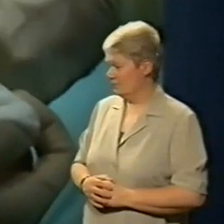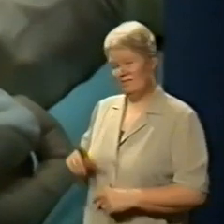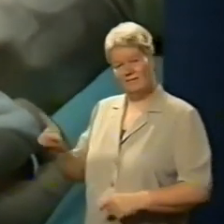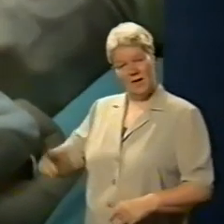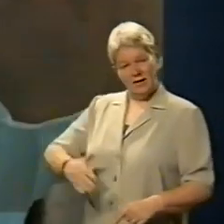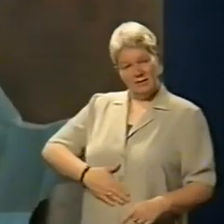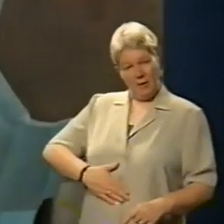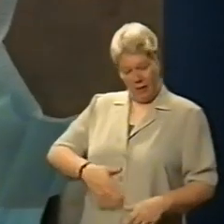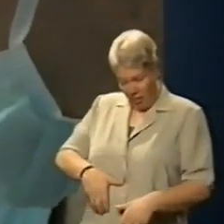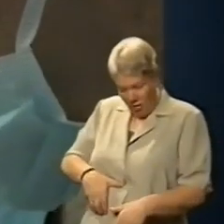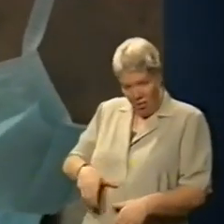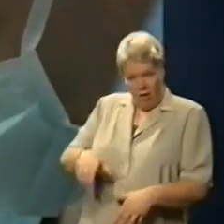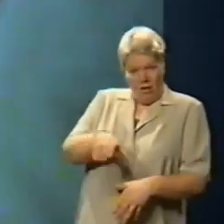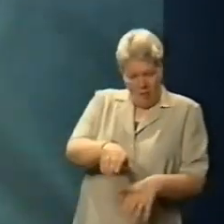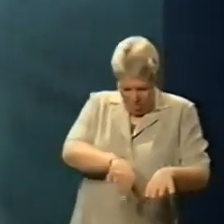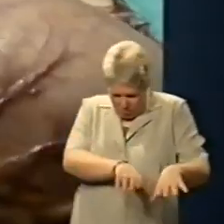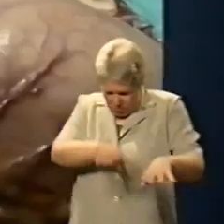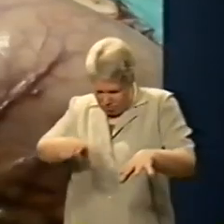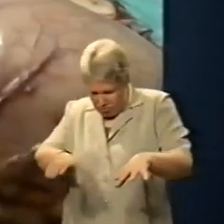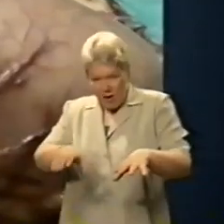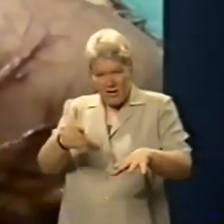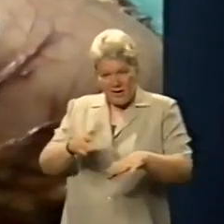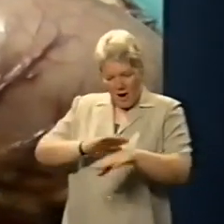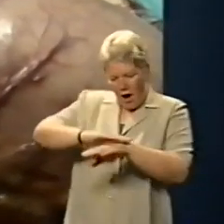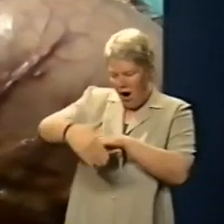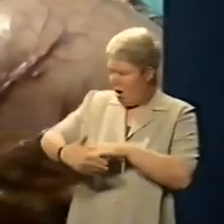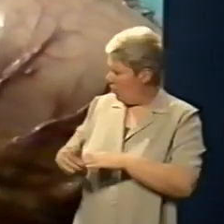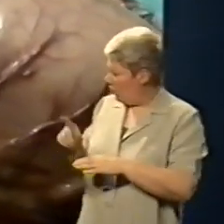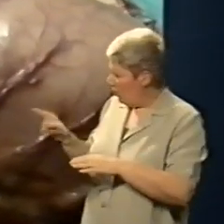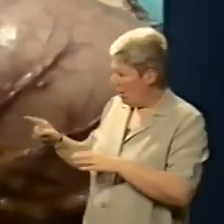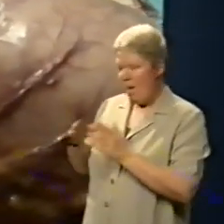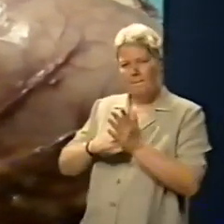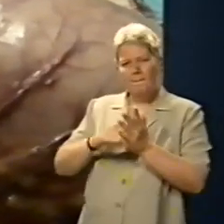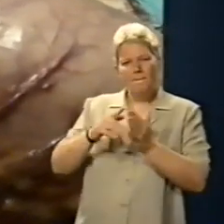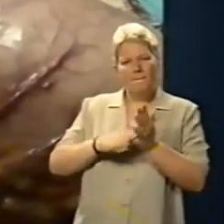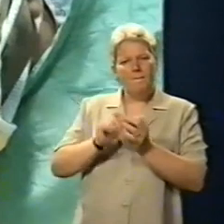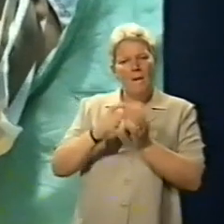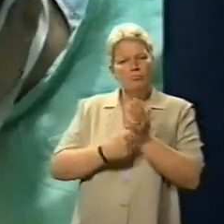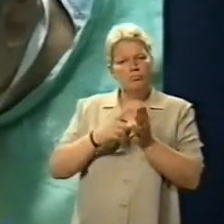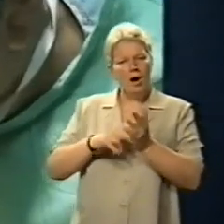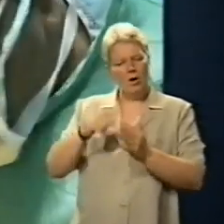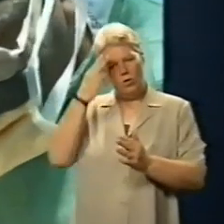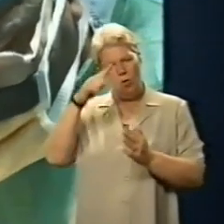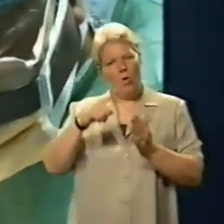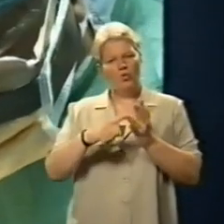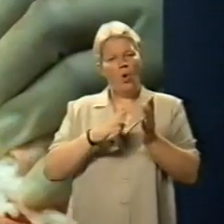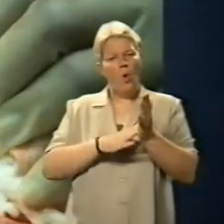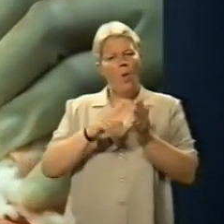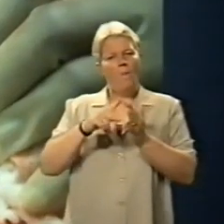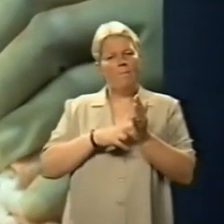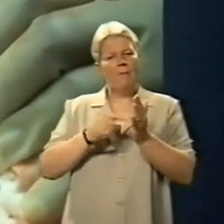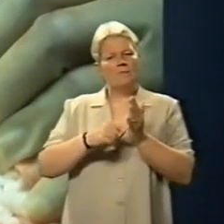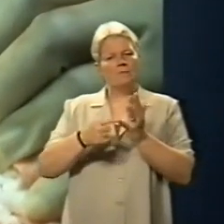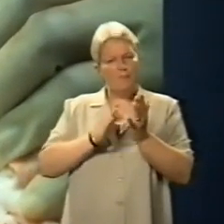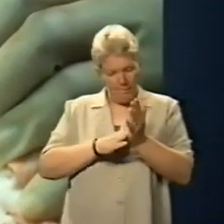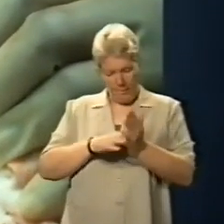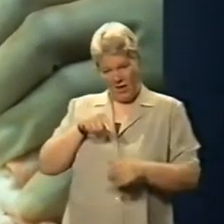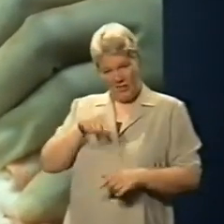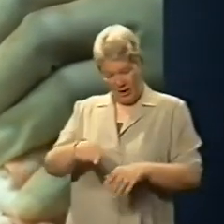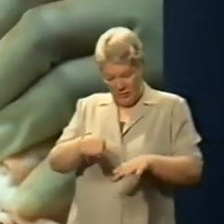What you can see now is the membrane, called the omentum, wrapped around the stomach. Part of this membrane will be